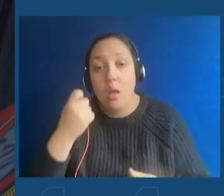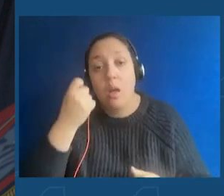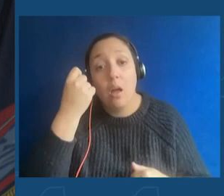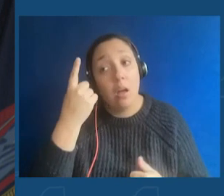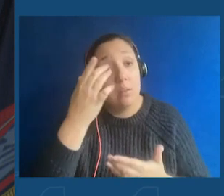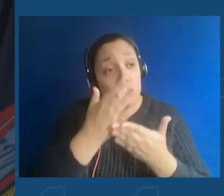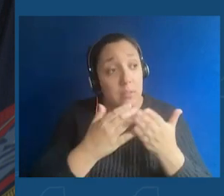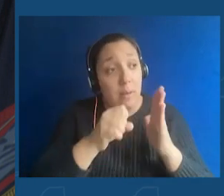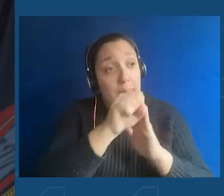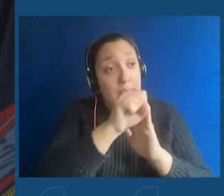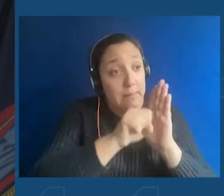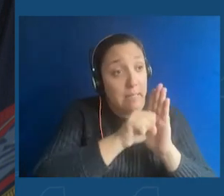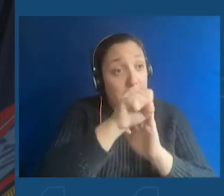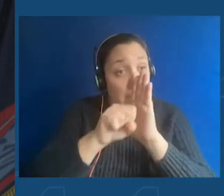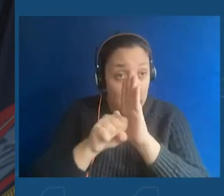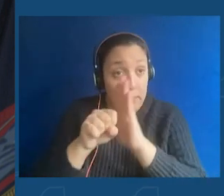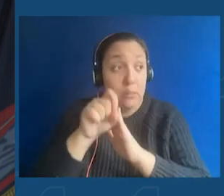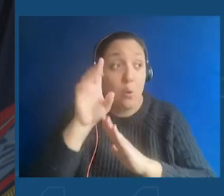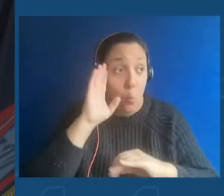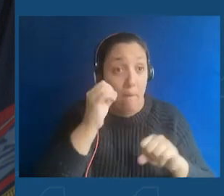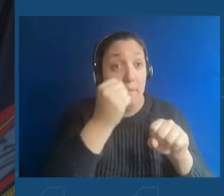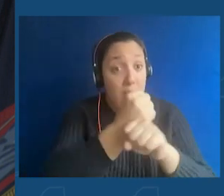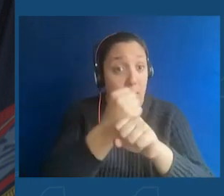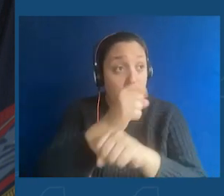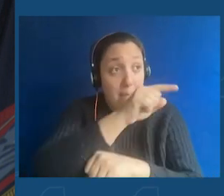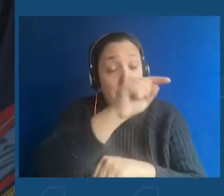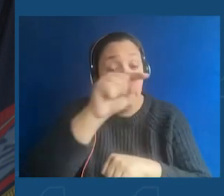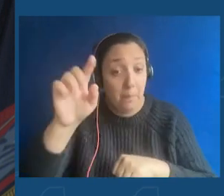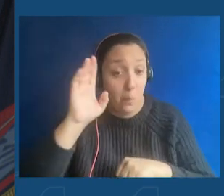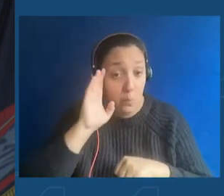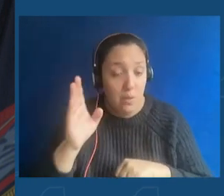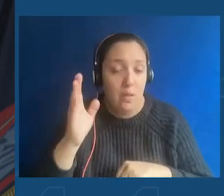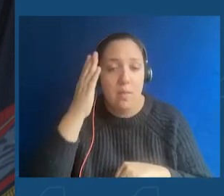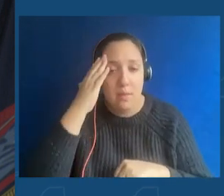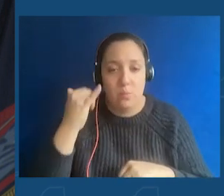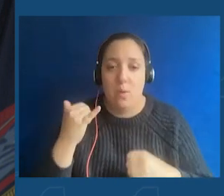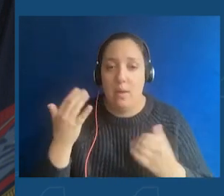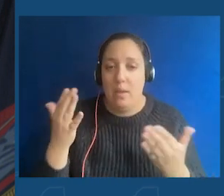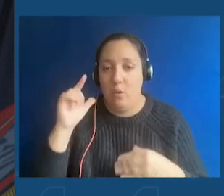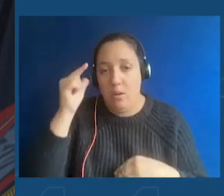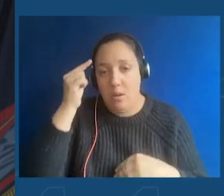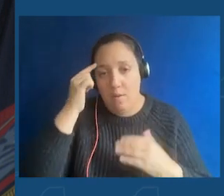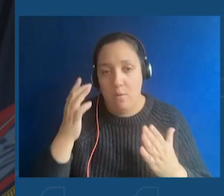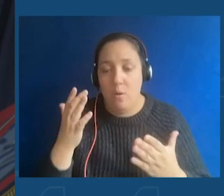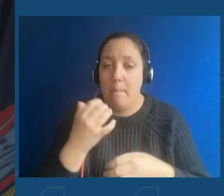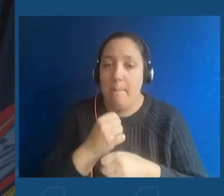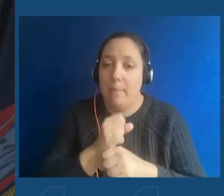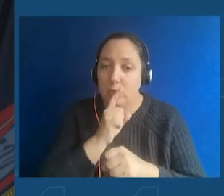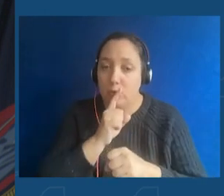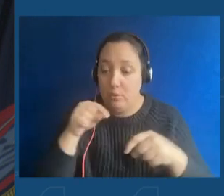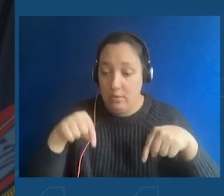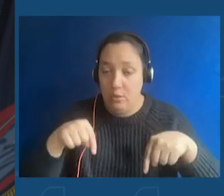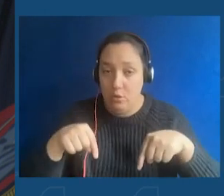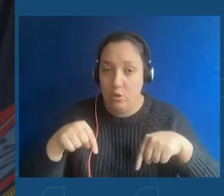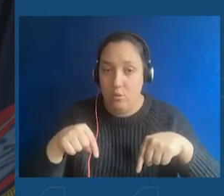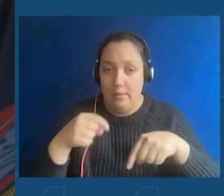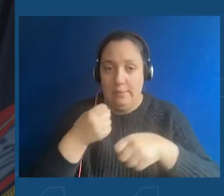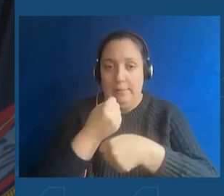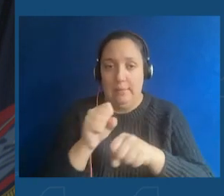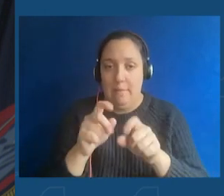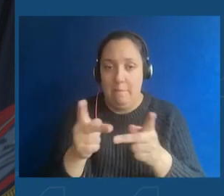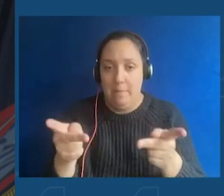why I've taken action as governor to make sure that New York remains a sanctuary for anyone seeking reproductive